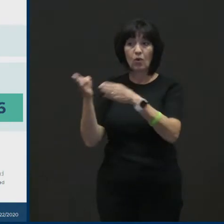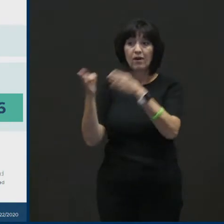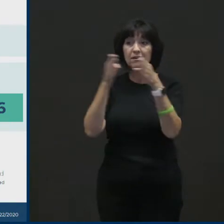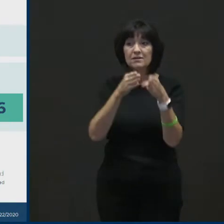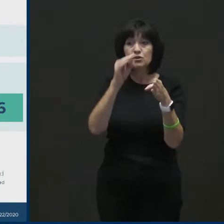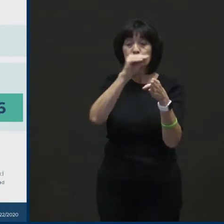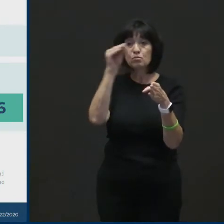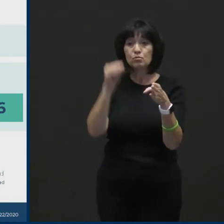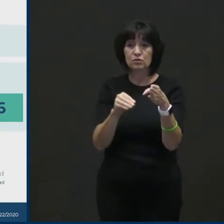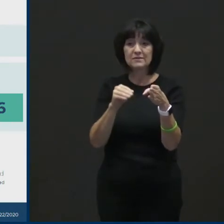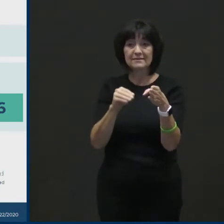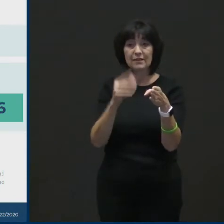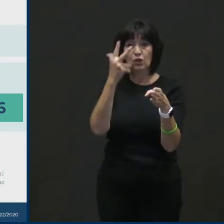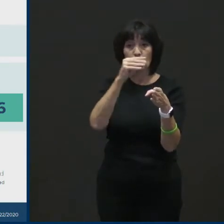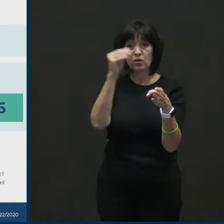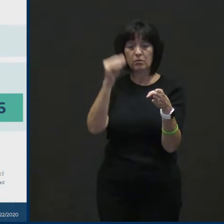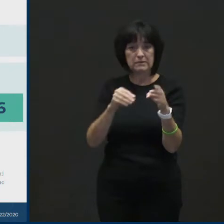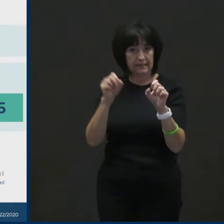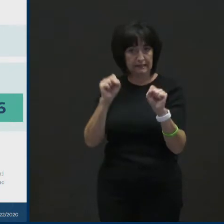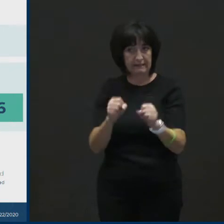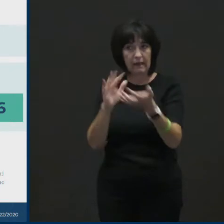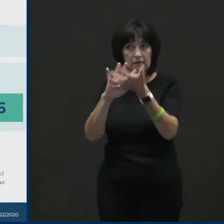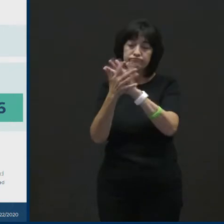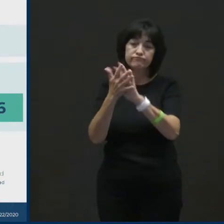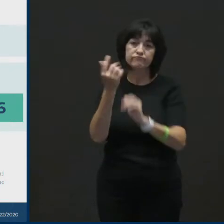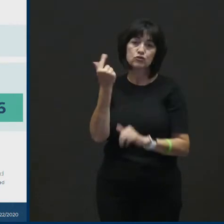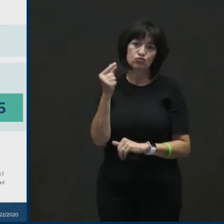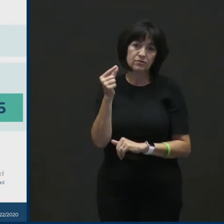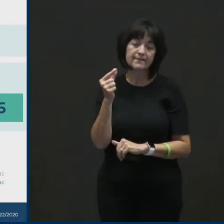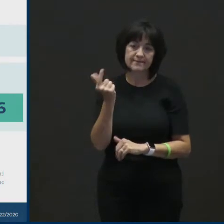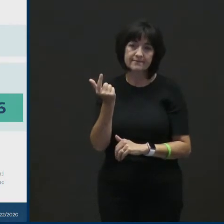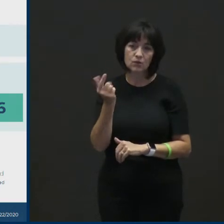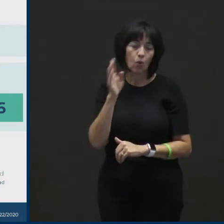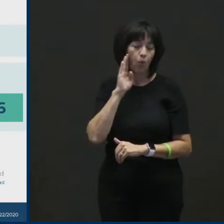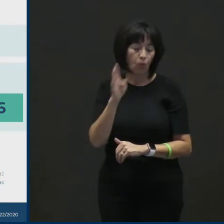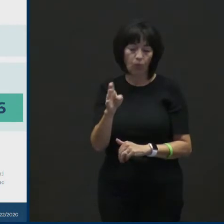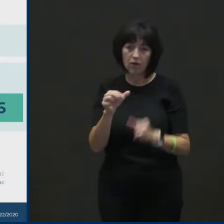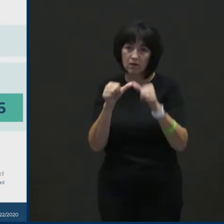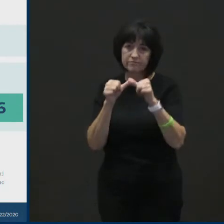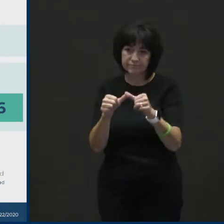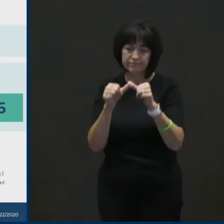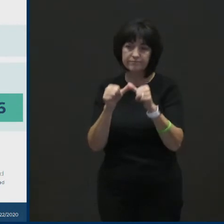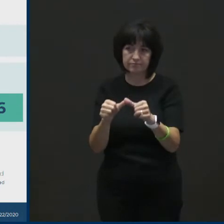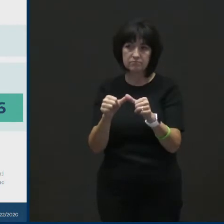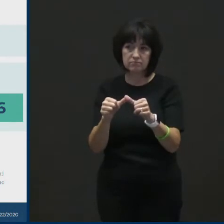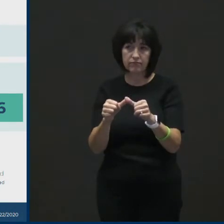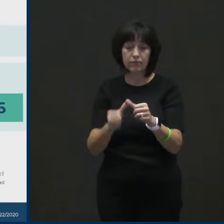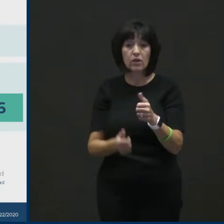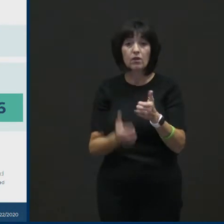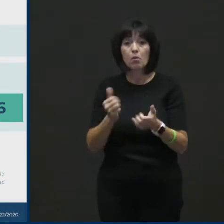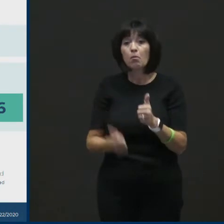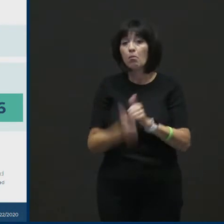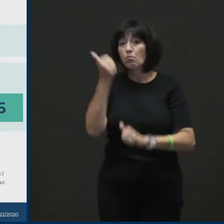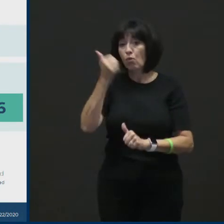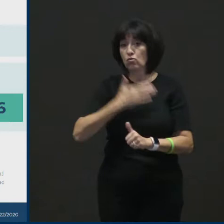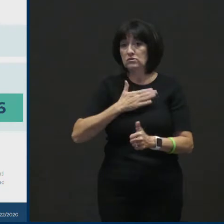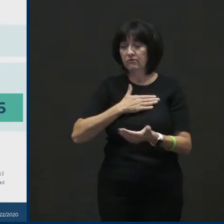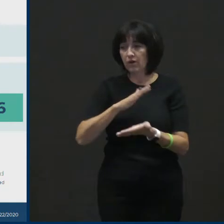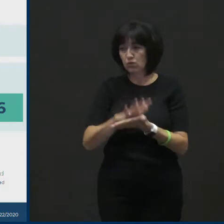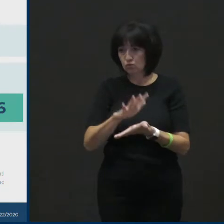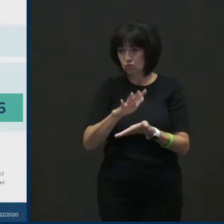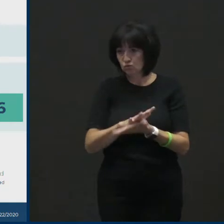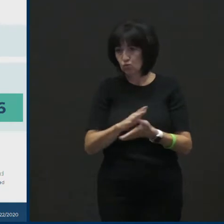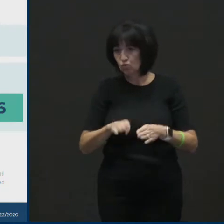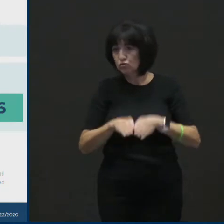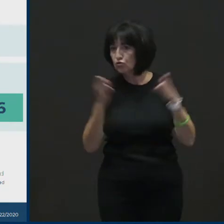reopening criteria. And this is going to be an ongoing process as schools reopen, most remotely, but several with